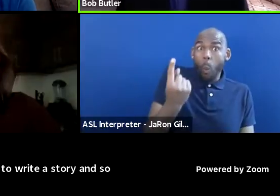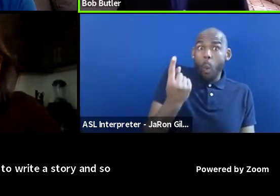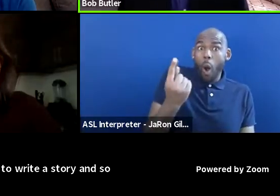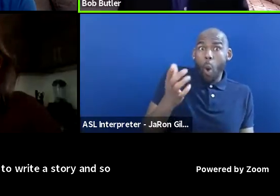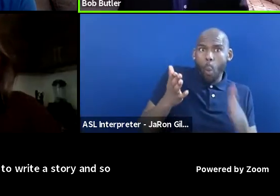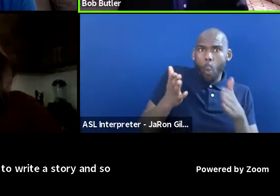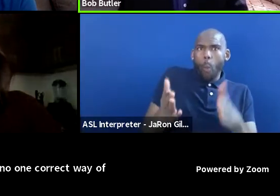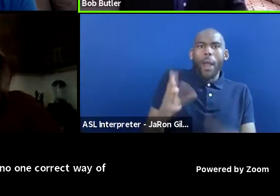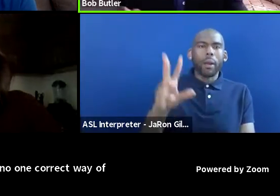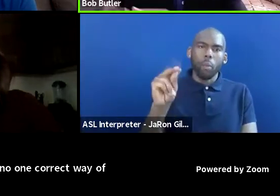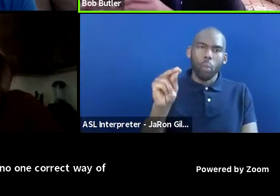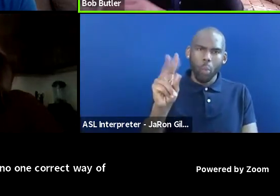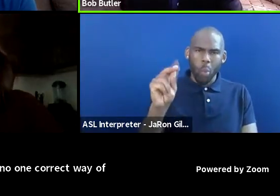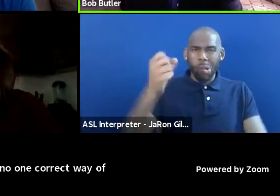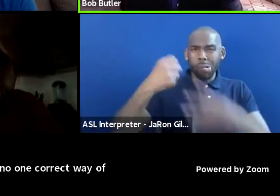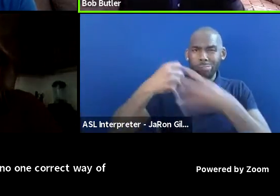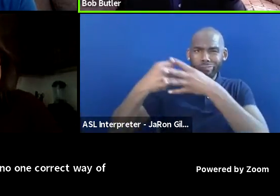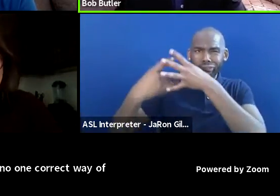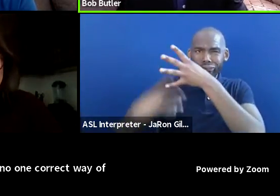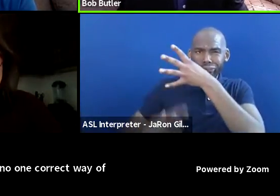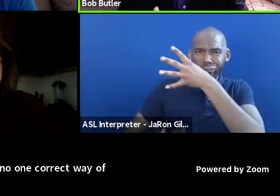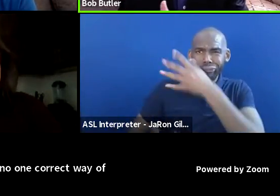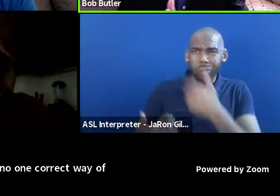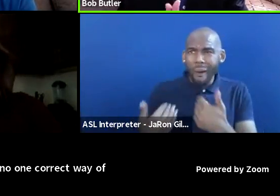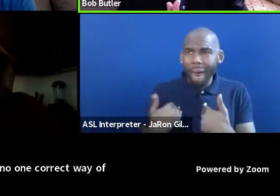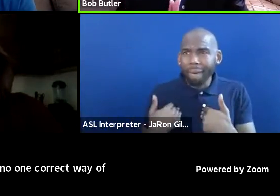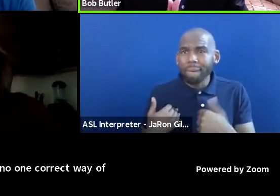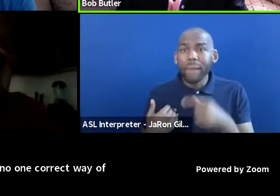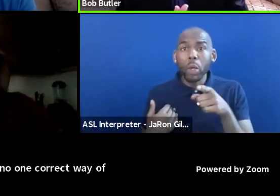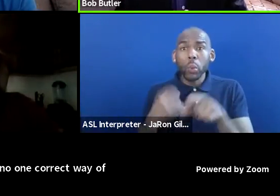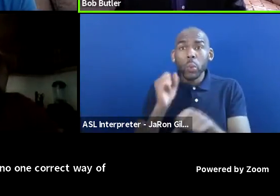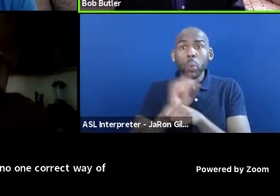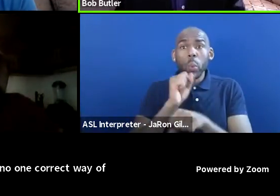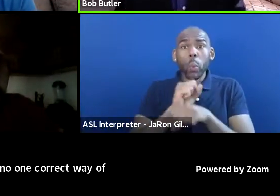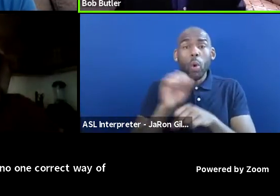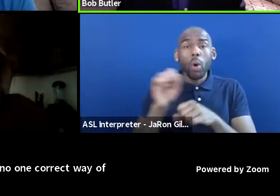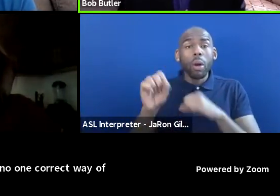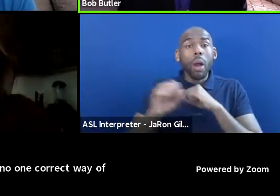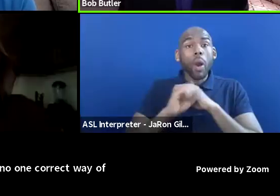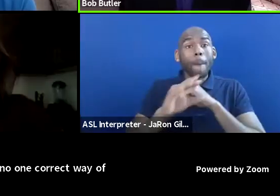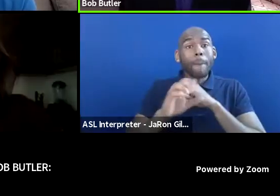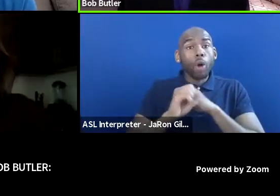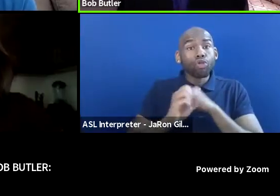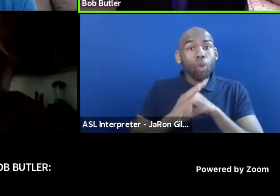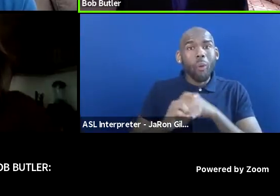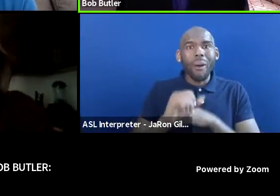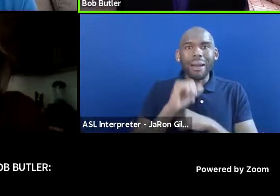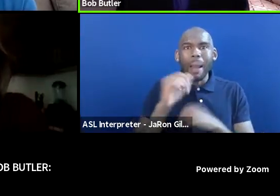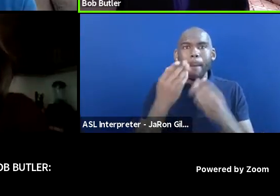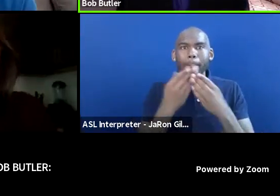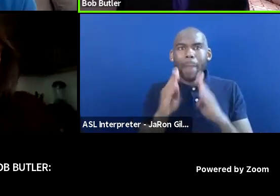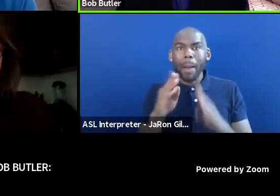Yeah, Nita, you worked in commercial, now public radio. Is there a difference in the writing?